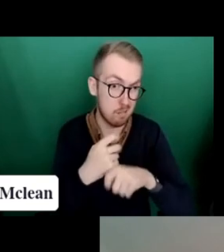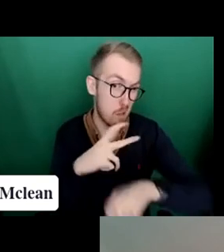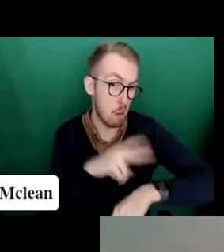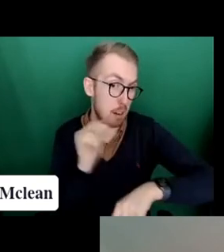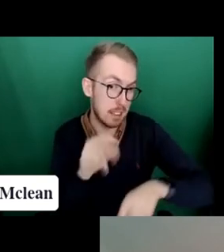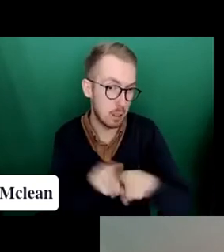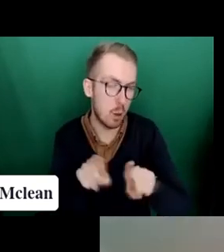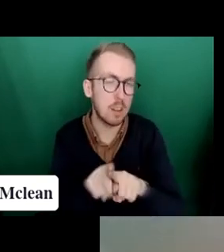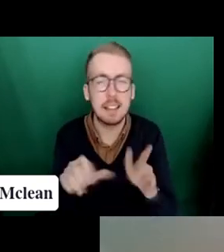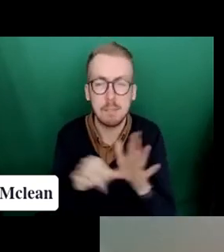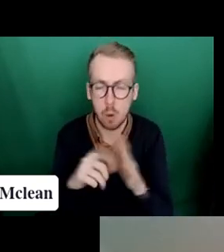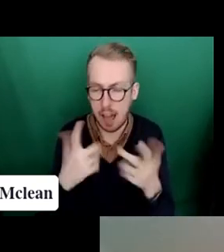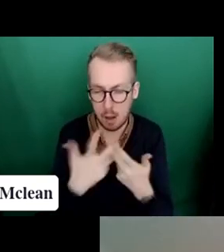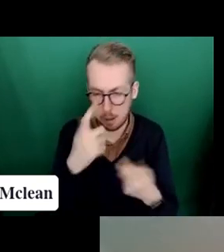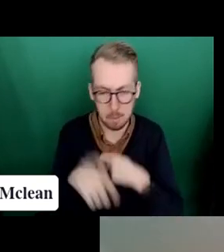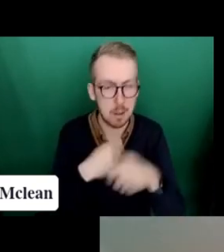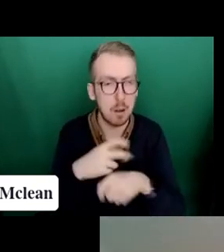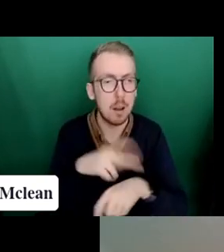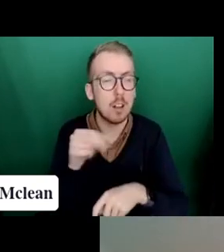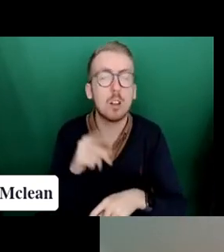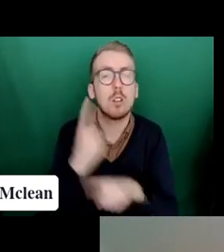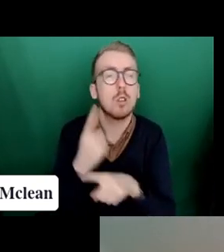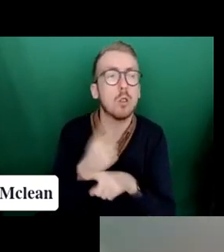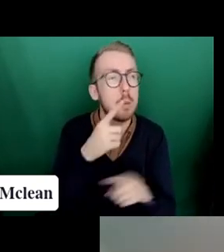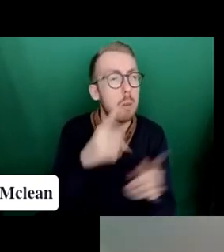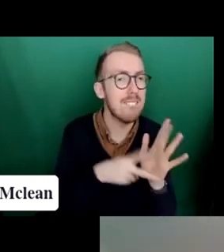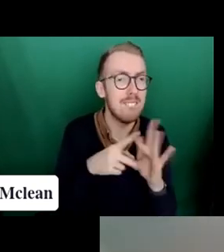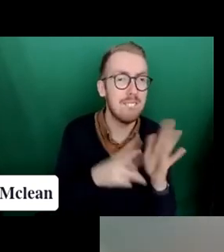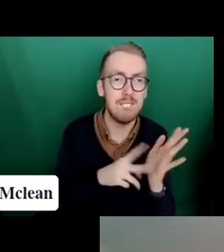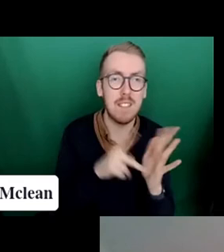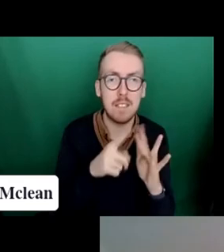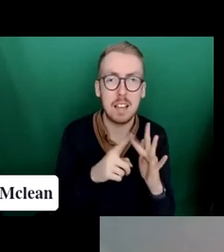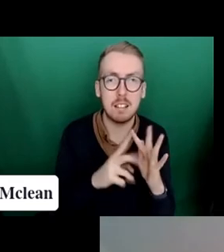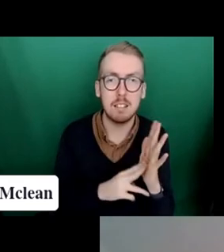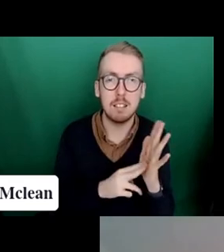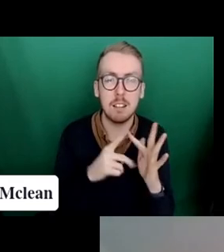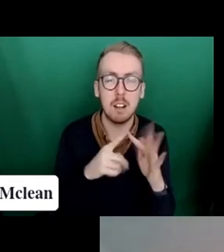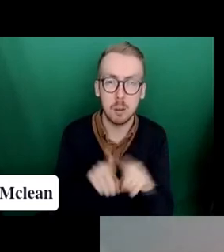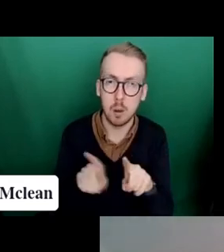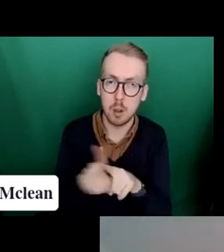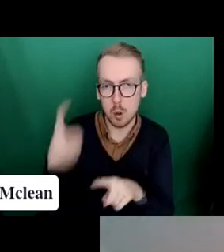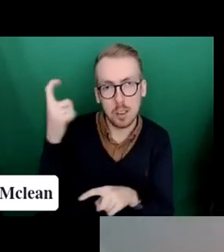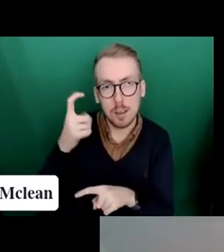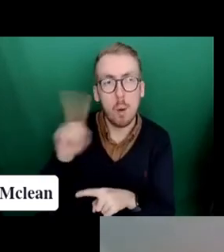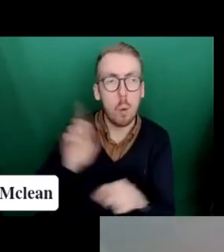And I think another question was, I mean, you talked about it, Vivian, as well, how you considered what was best for people, but